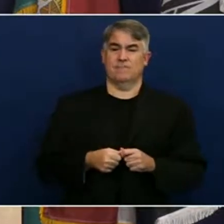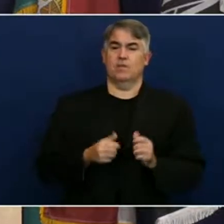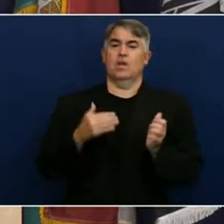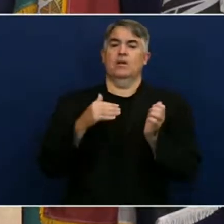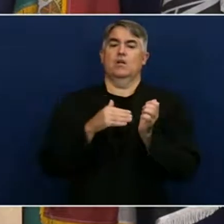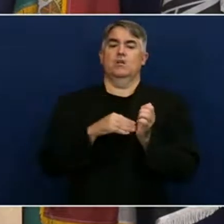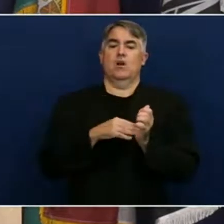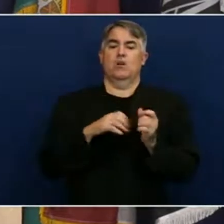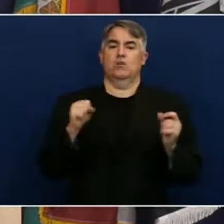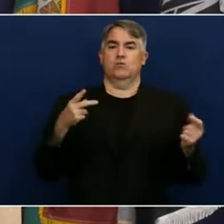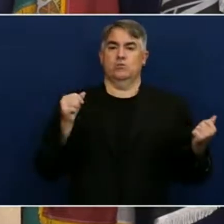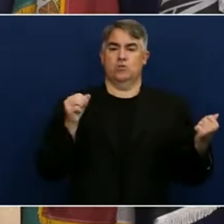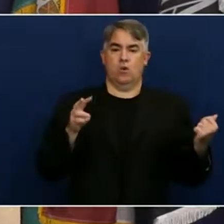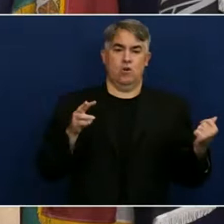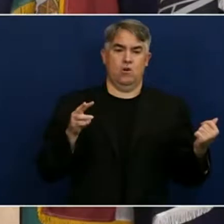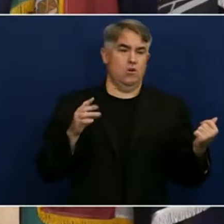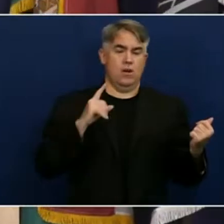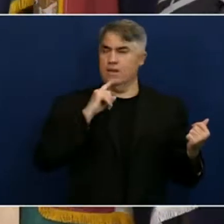second question.